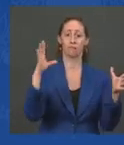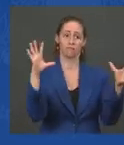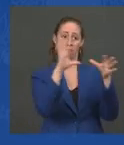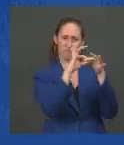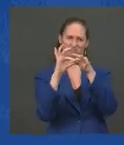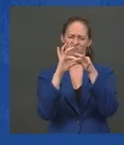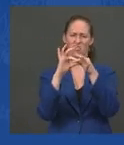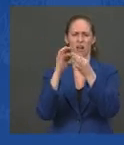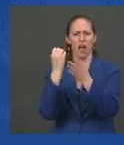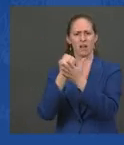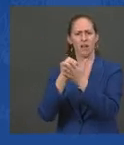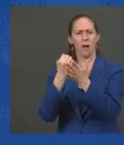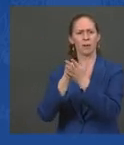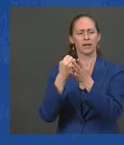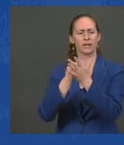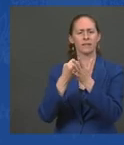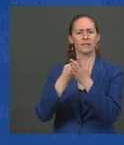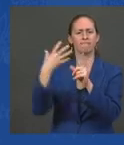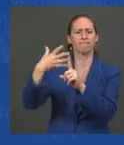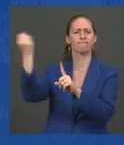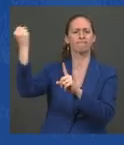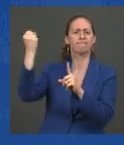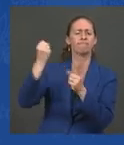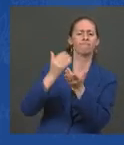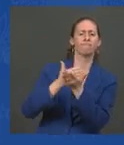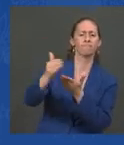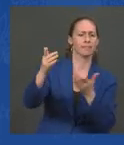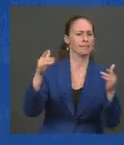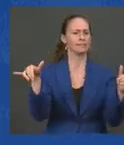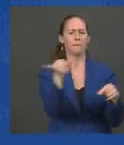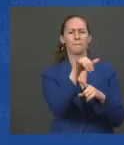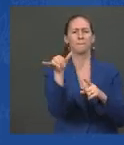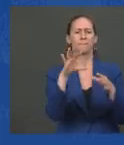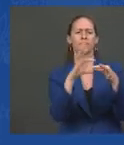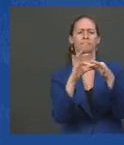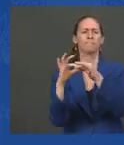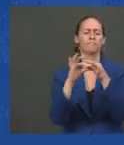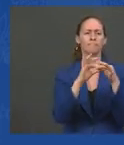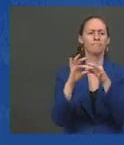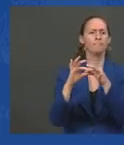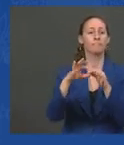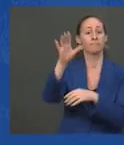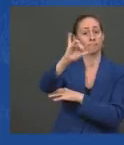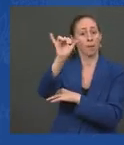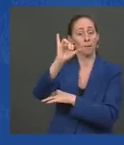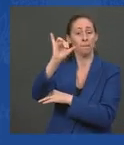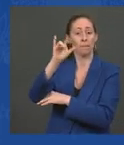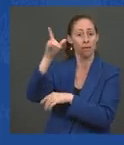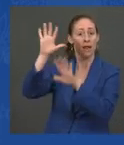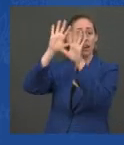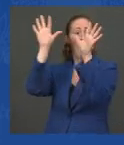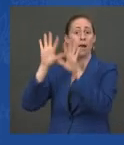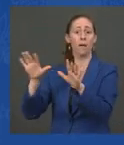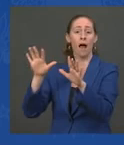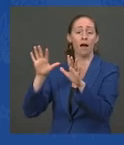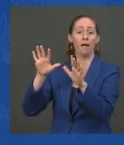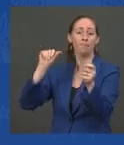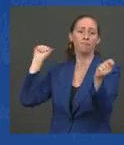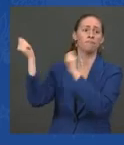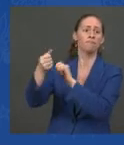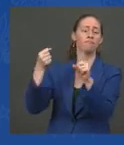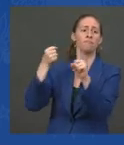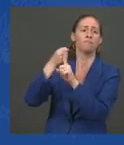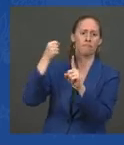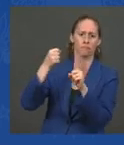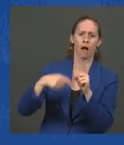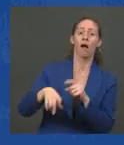injustice, to the impact of the climate crisis, to the impact of